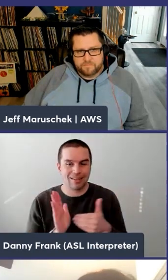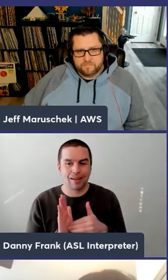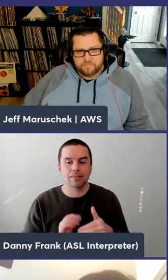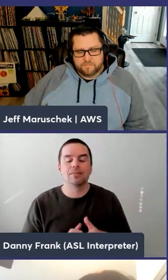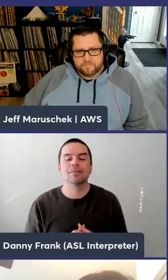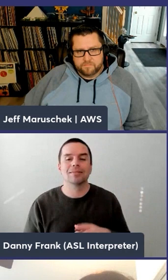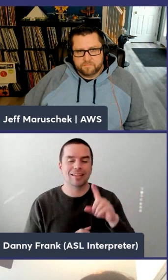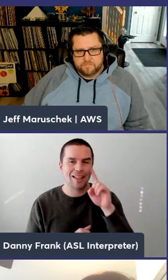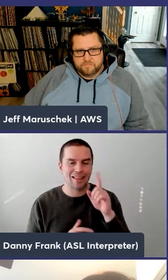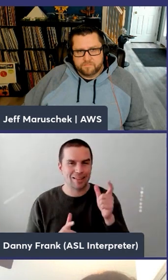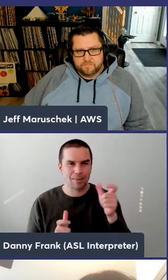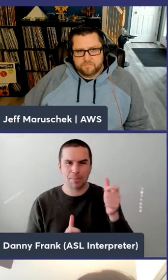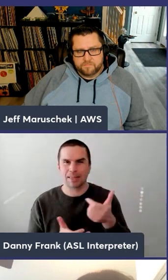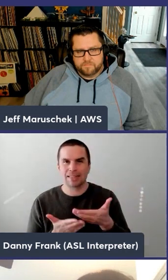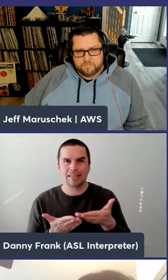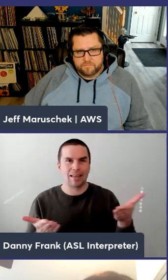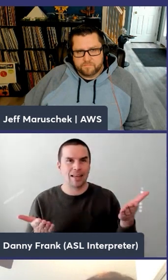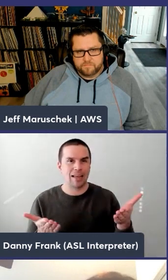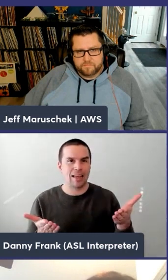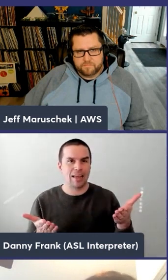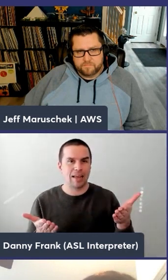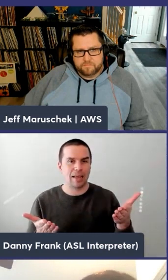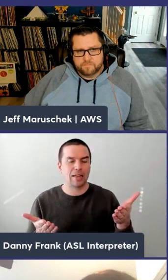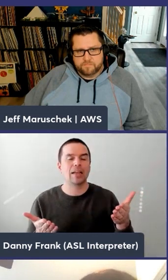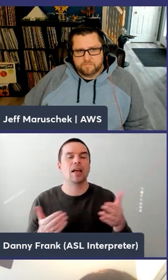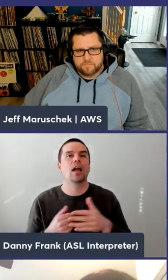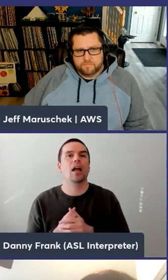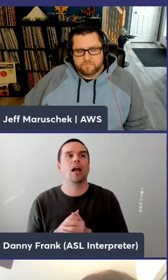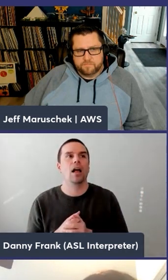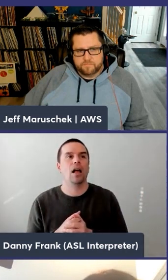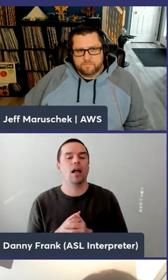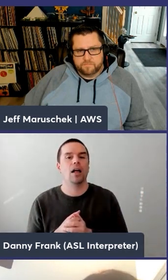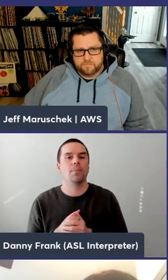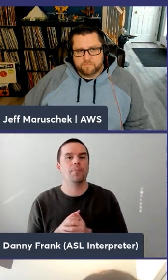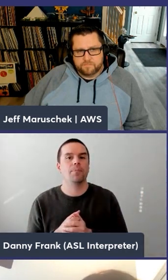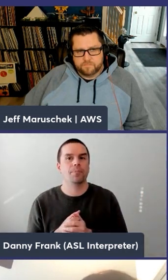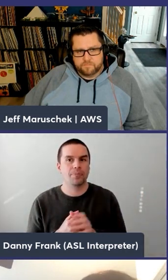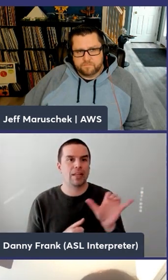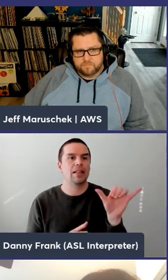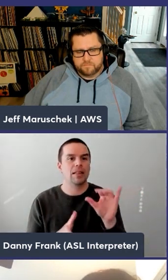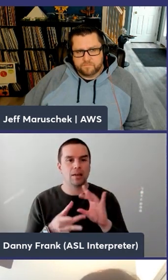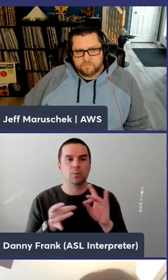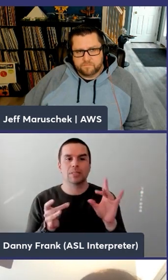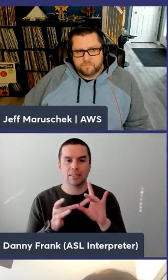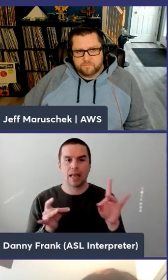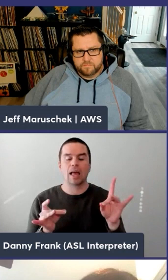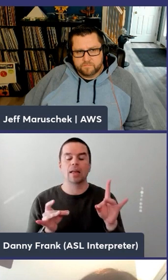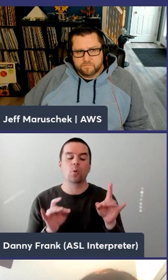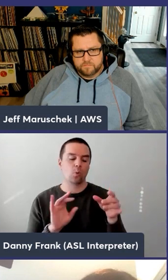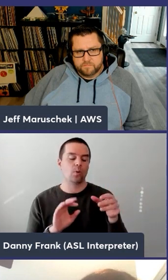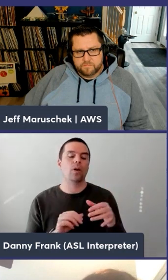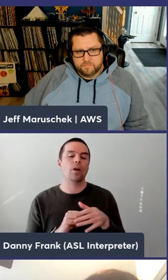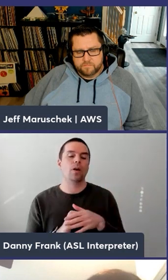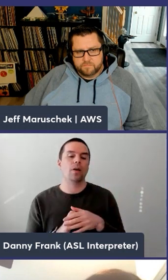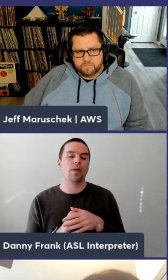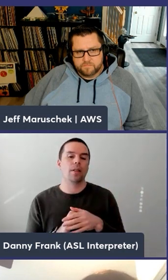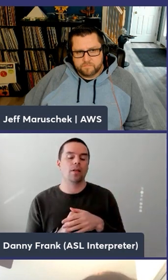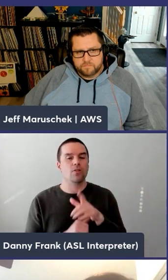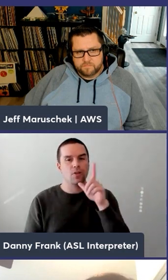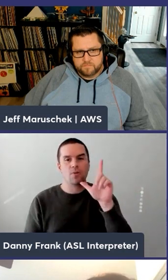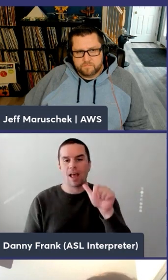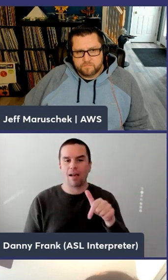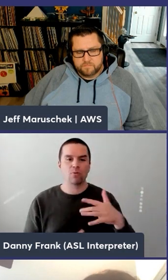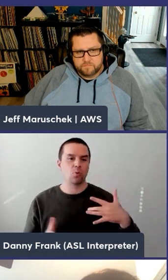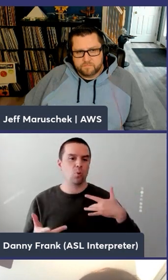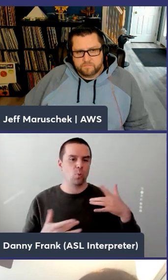the biggest thing you can think of is, as we said, the messaging is you don't have to worry about sharding, you